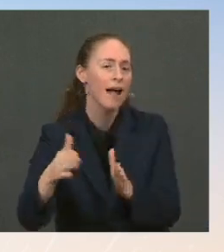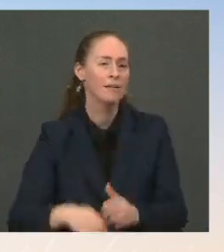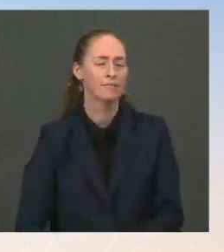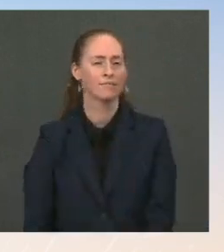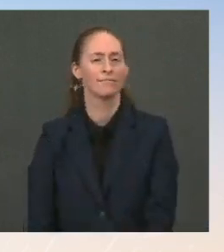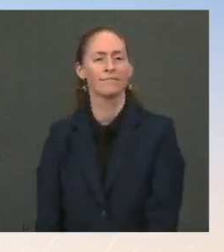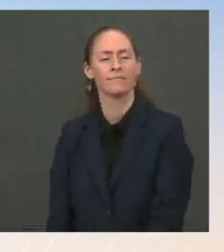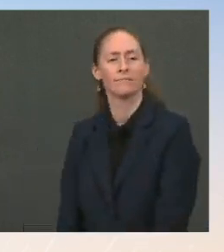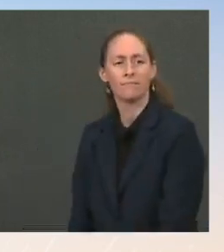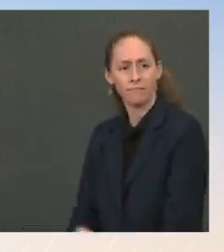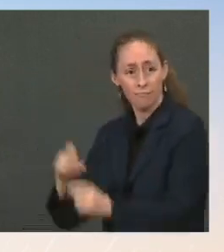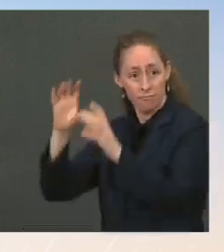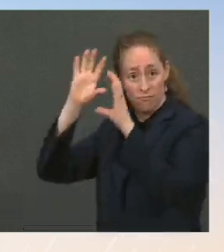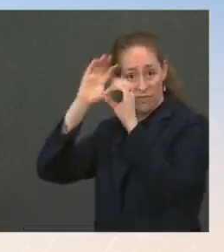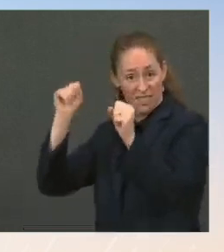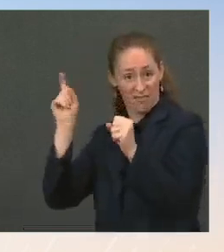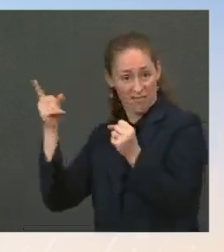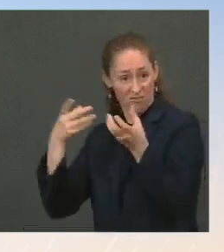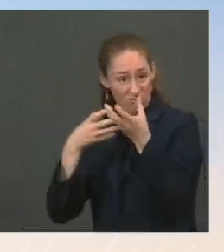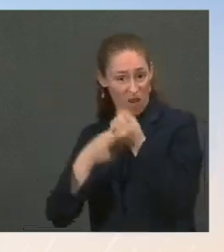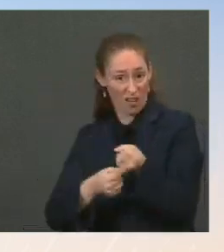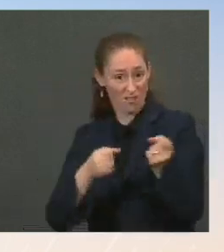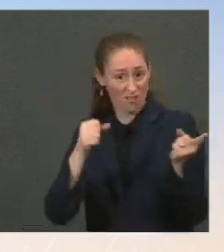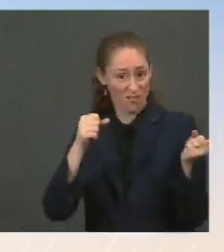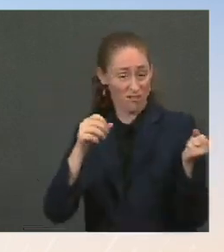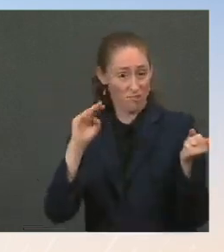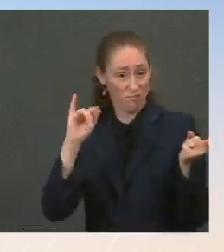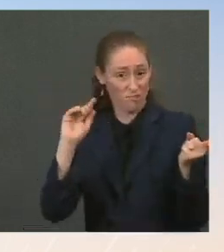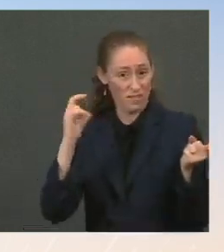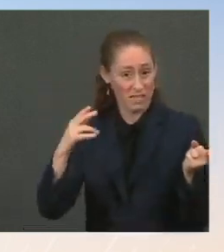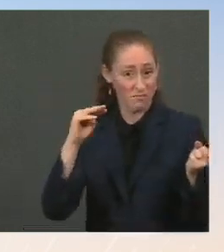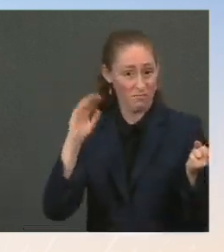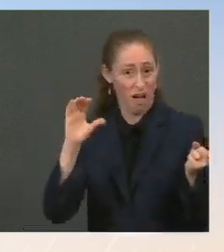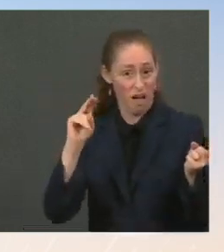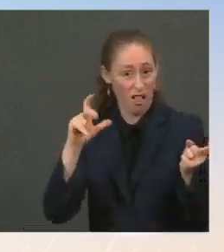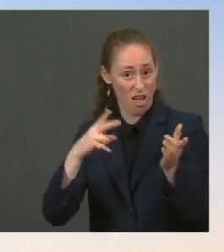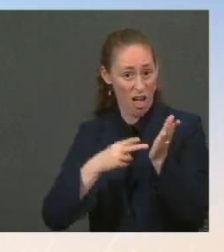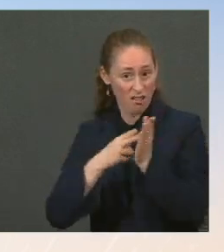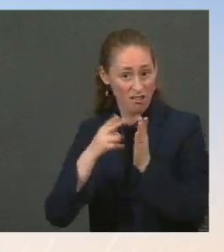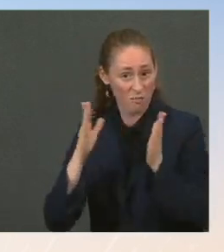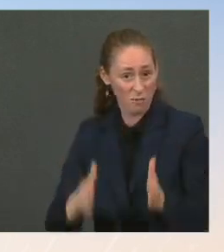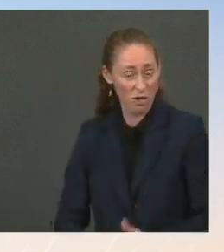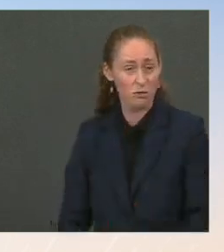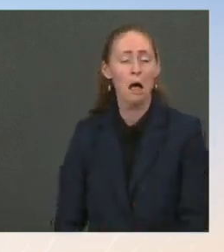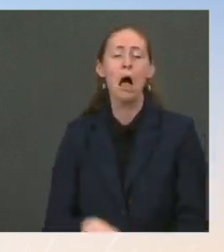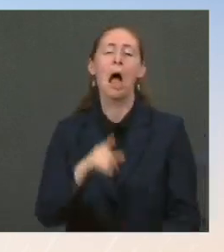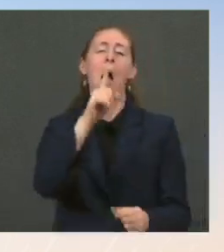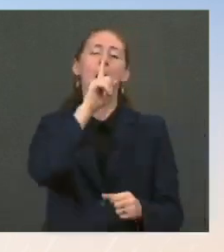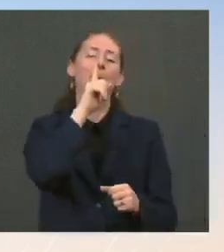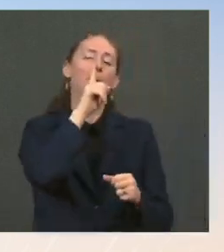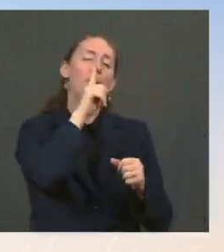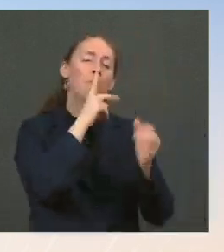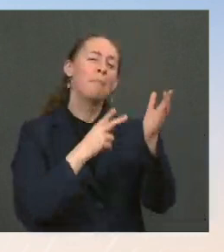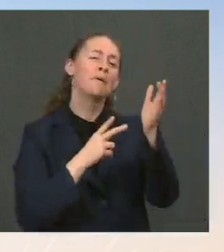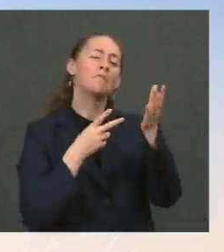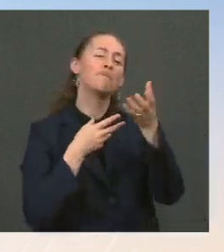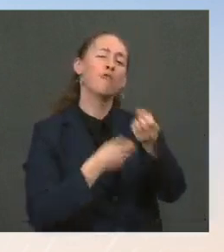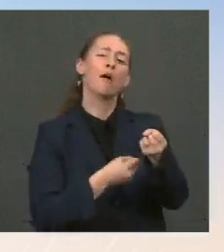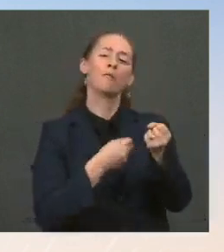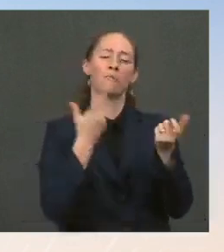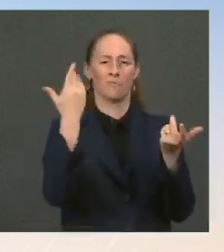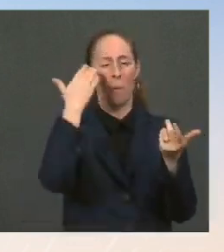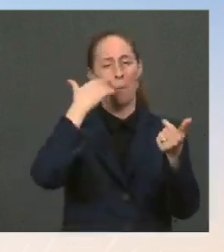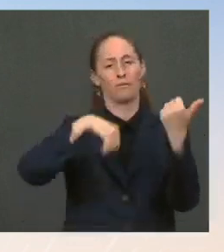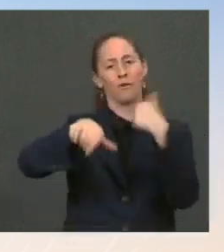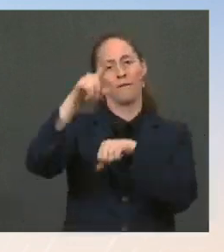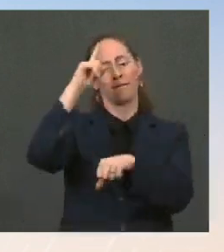an honest broker in this process? I don't think this is about trust. This is about, he has known him a long time, but this is about